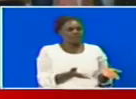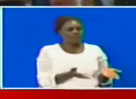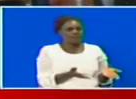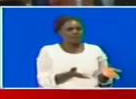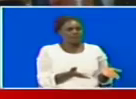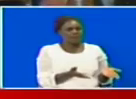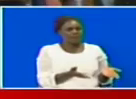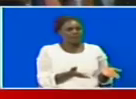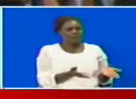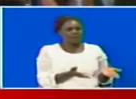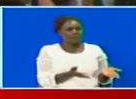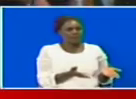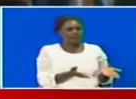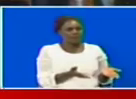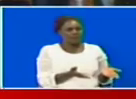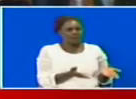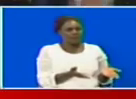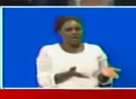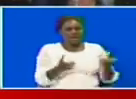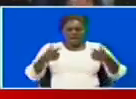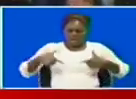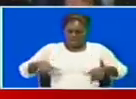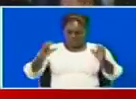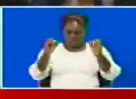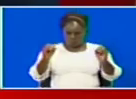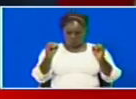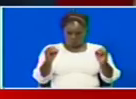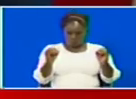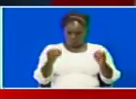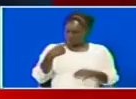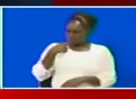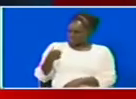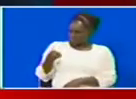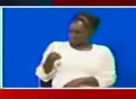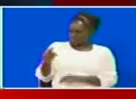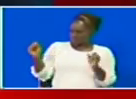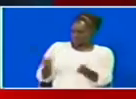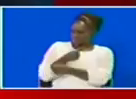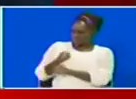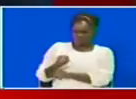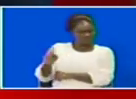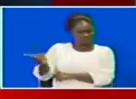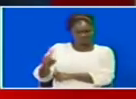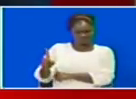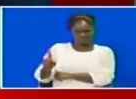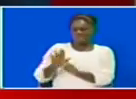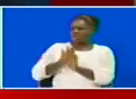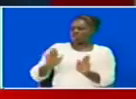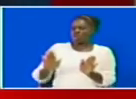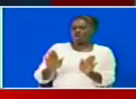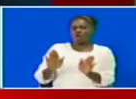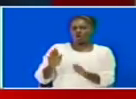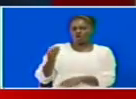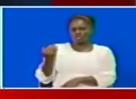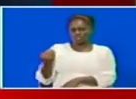action do not allow anyone to tell you that it cannot be done no challenge can